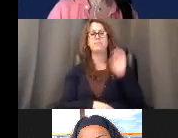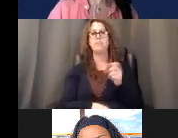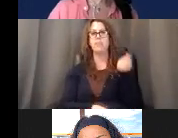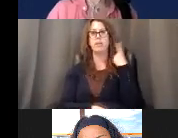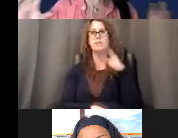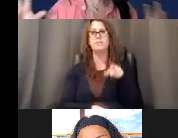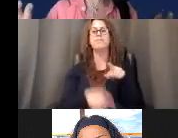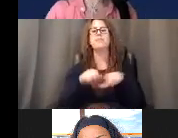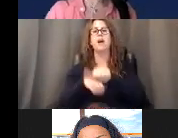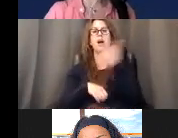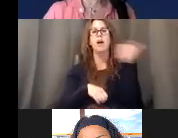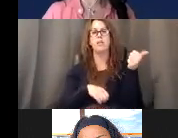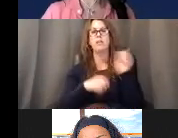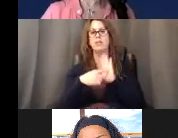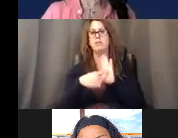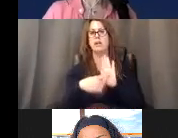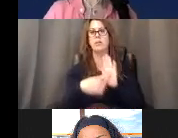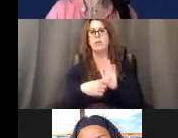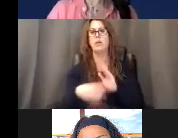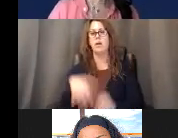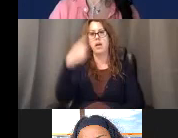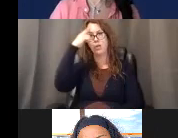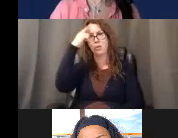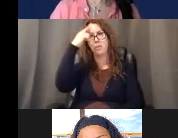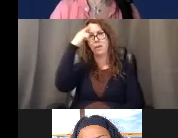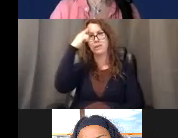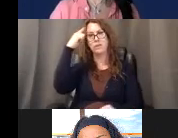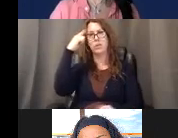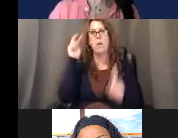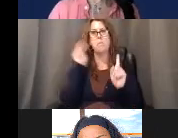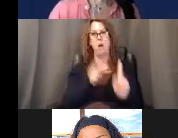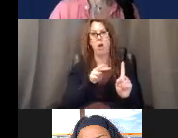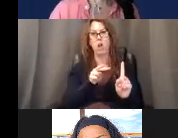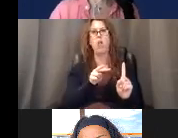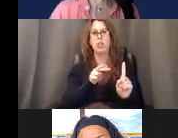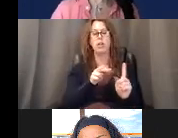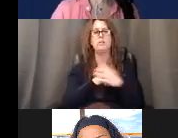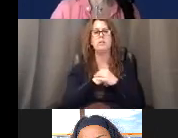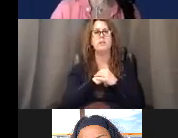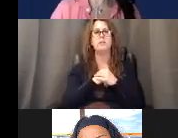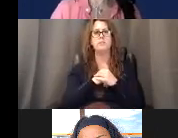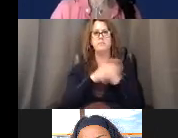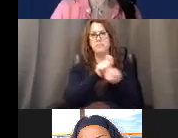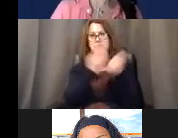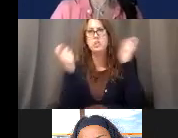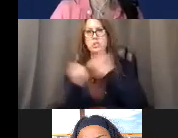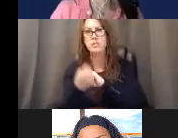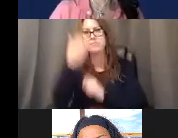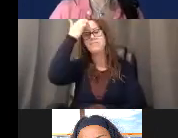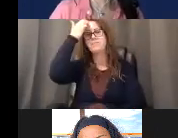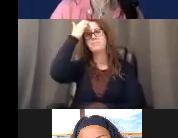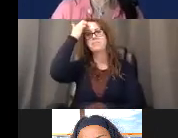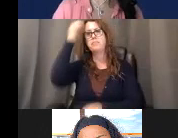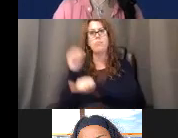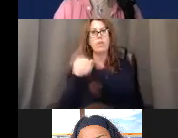And so Mike gave one with the state attorney's office in Ramsey County. This is another one that we've been engaging with a lot of